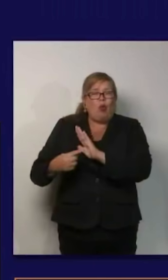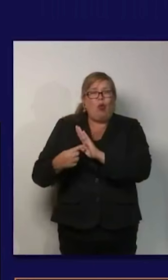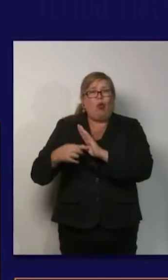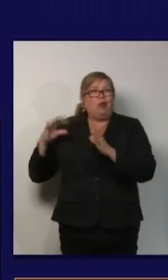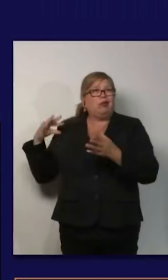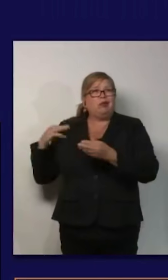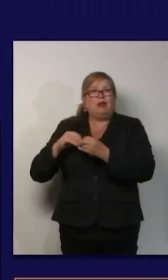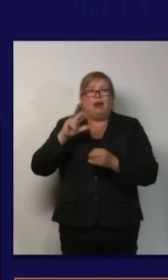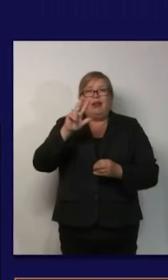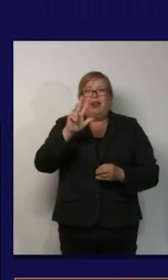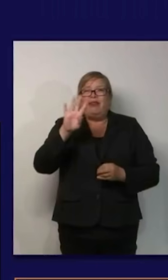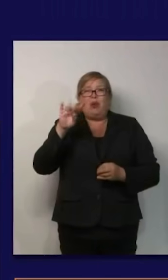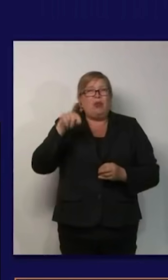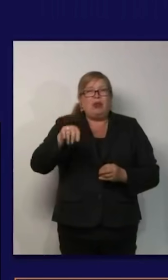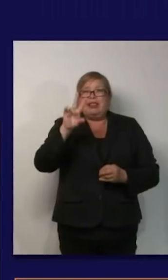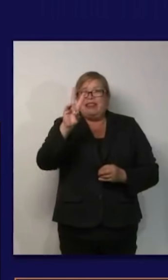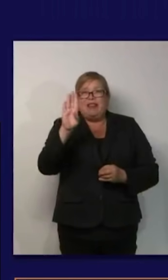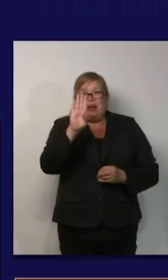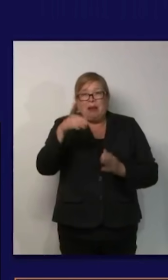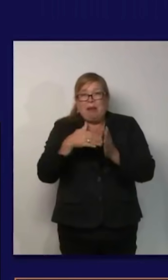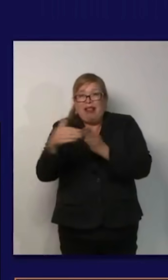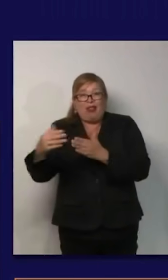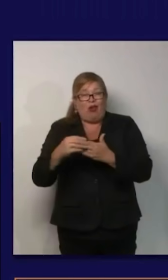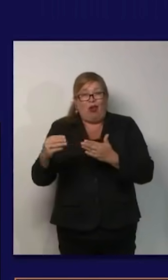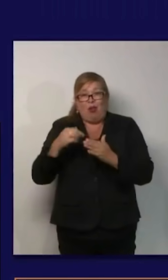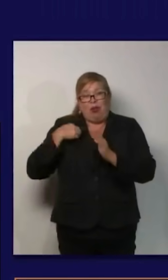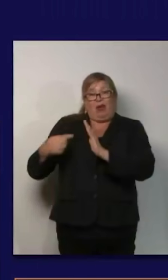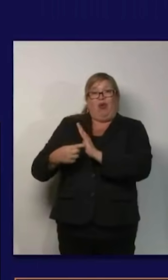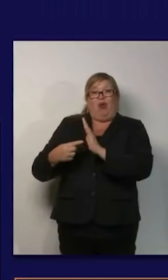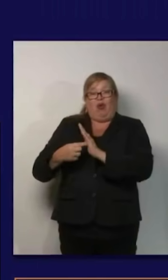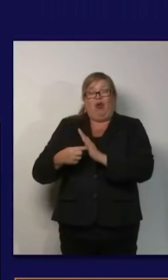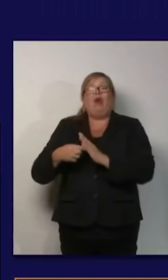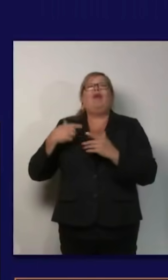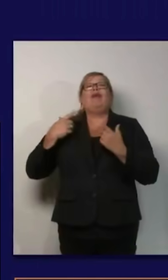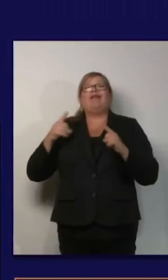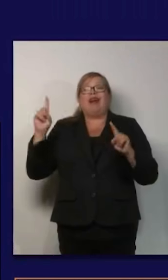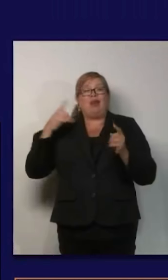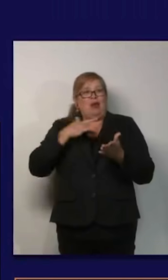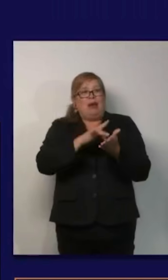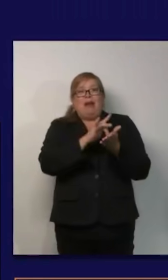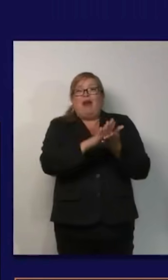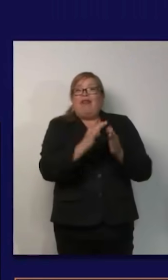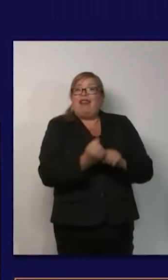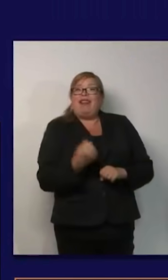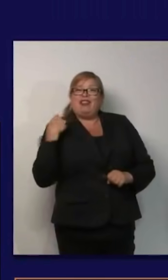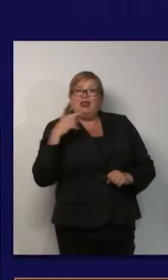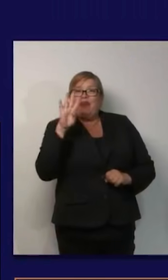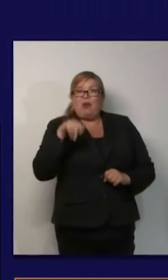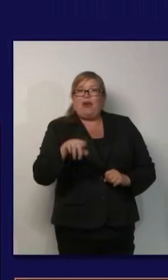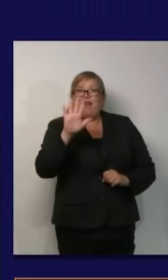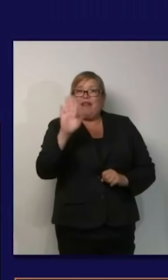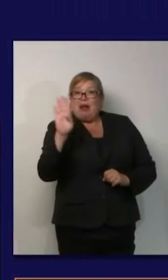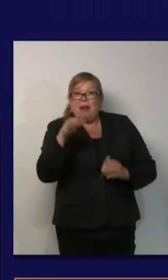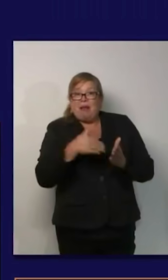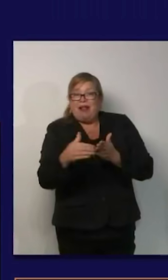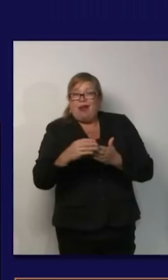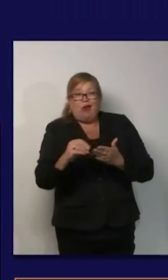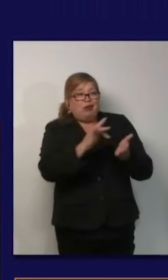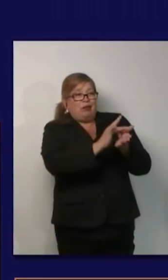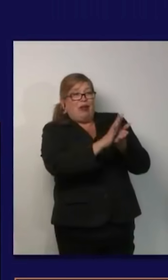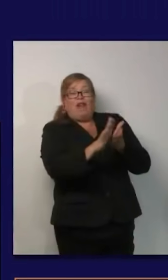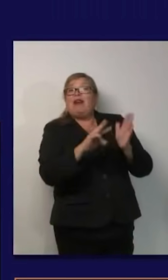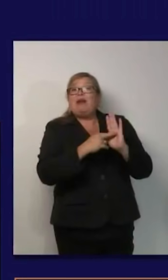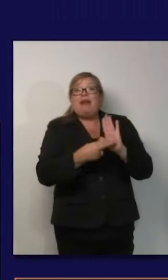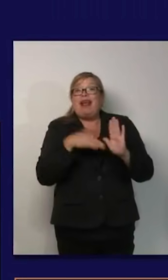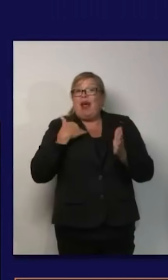totaled $34.7 billion. The final payment was done last year, $4.5 billion, completely